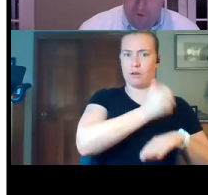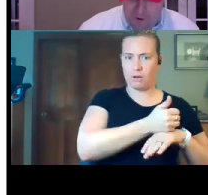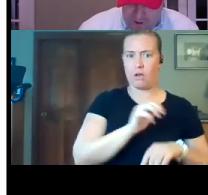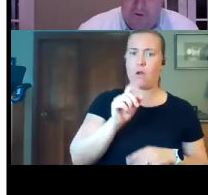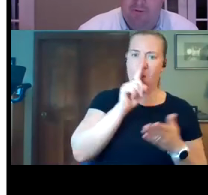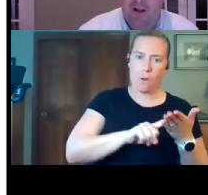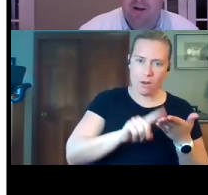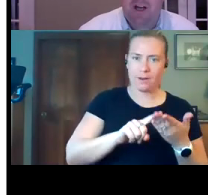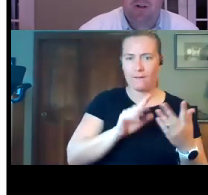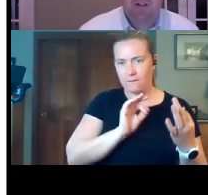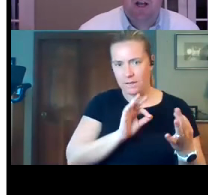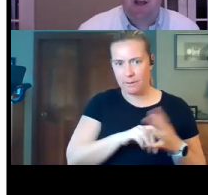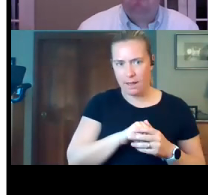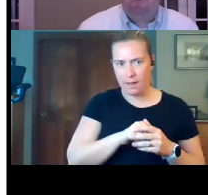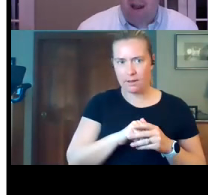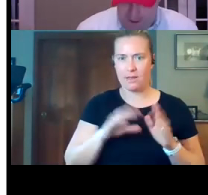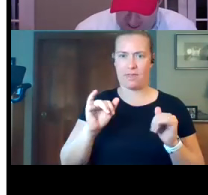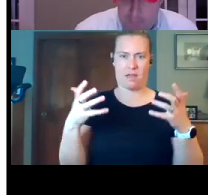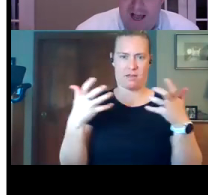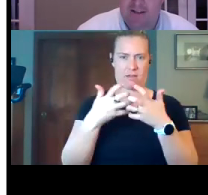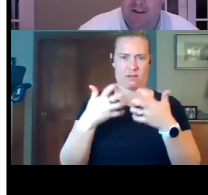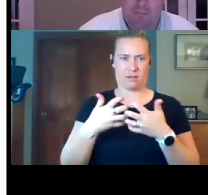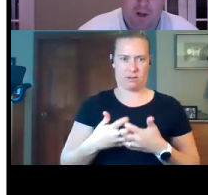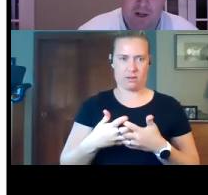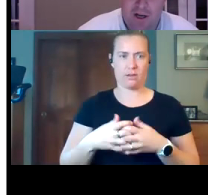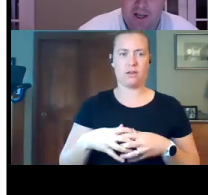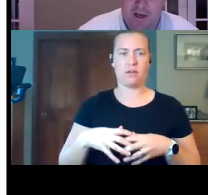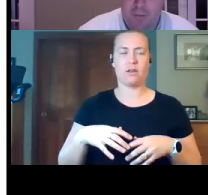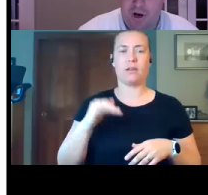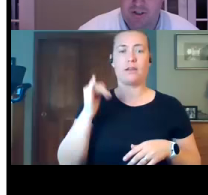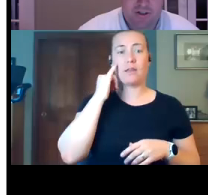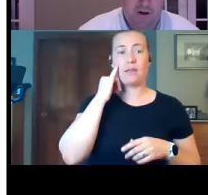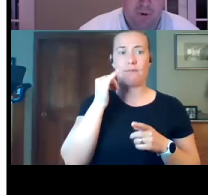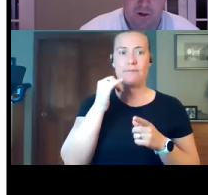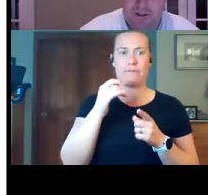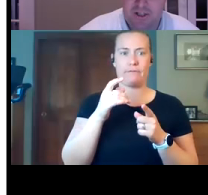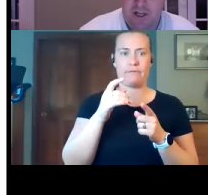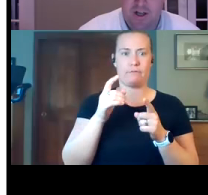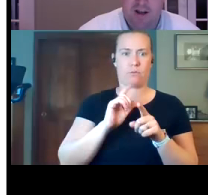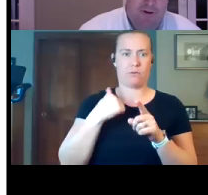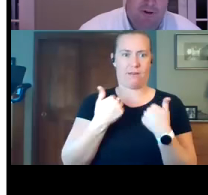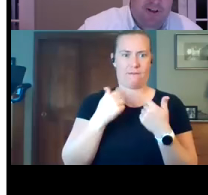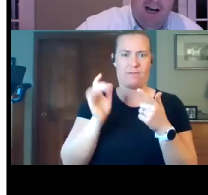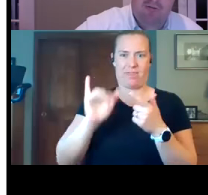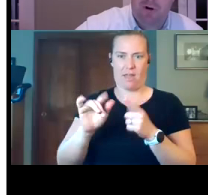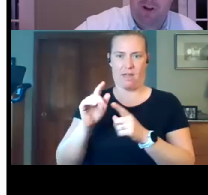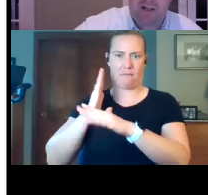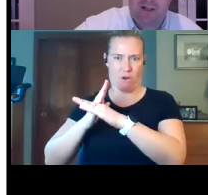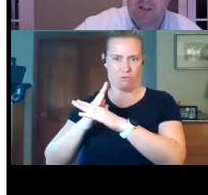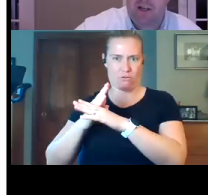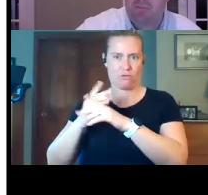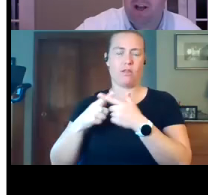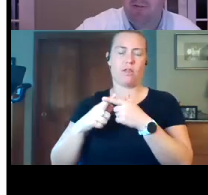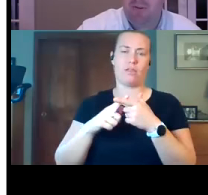to administer fidelity measures and feed that data back to them in comparison to their peers. If there's a lack of motivation